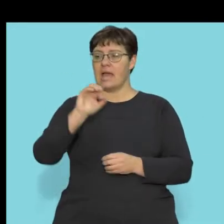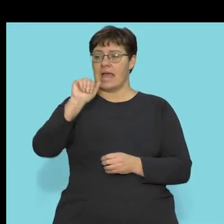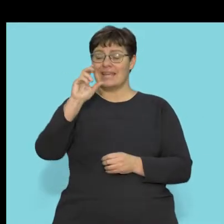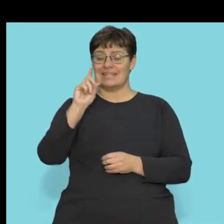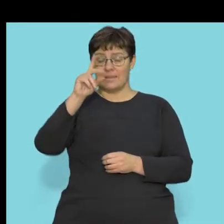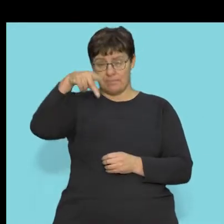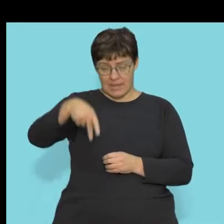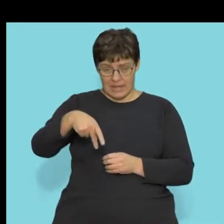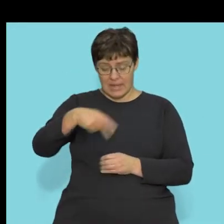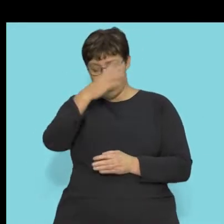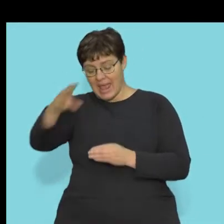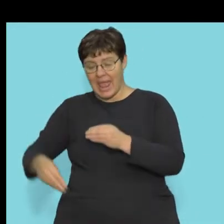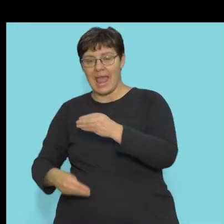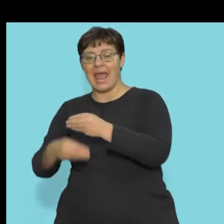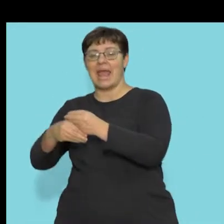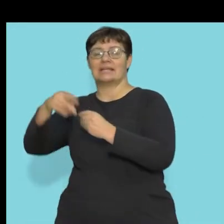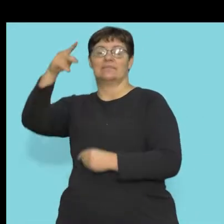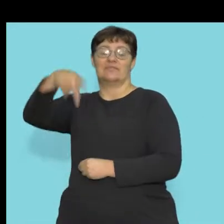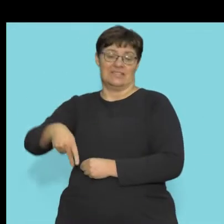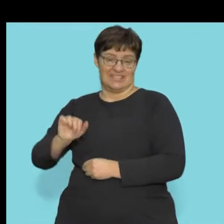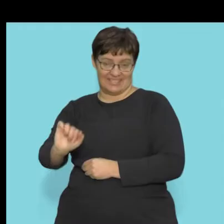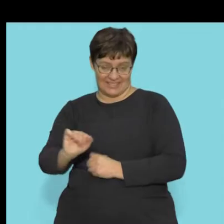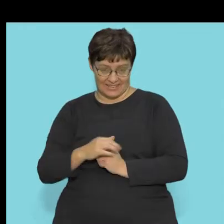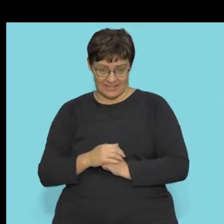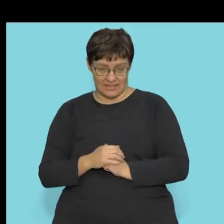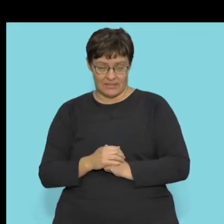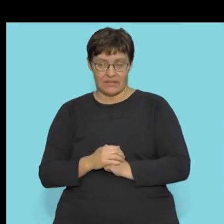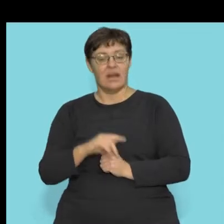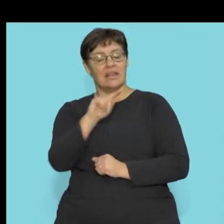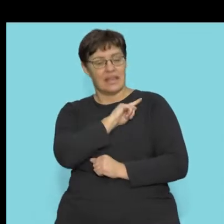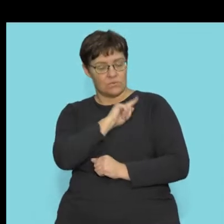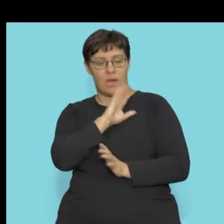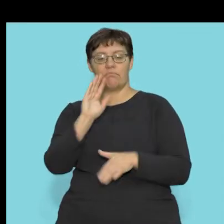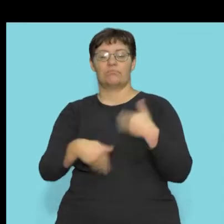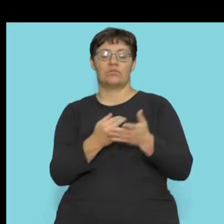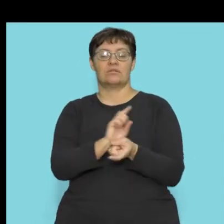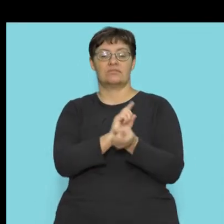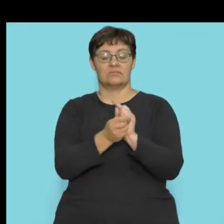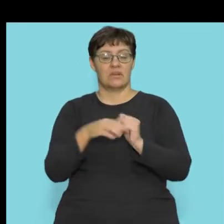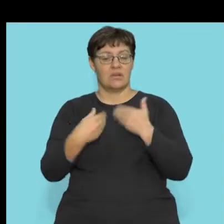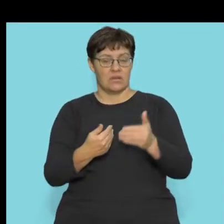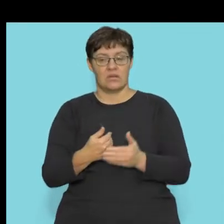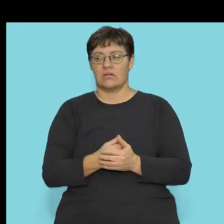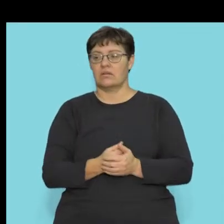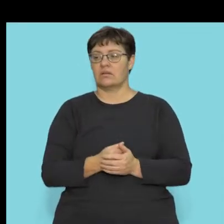adenosine diphosphate and adds a phosphate. And hence we refer to this process